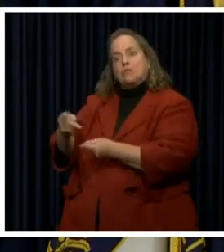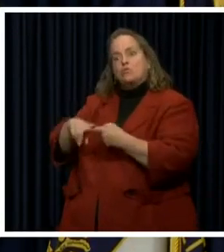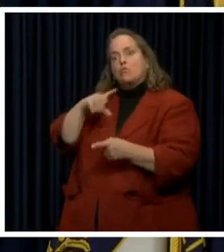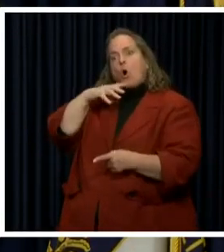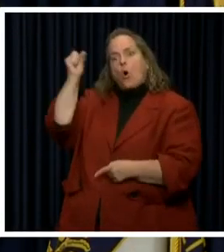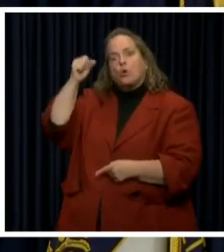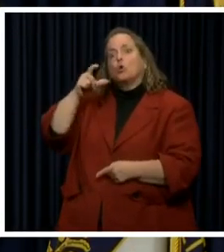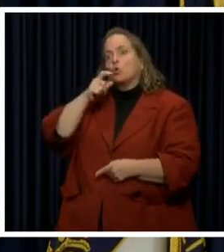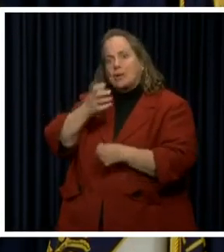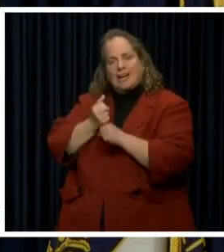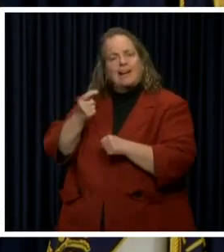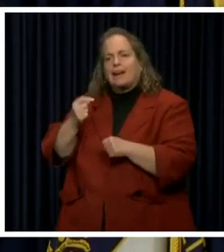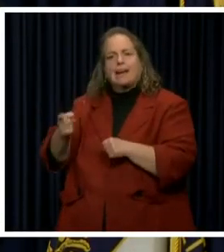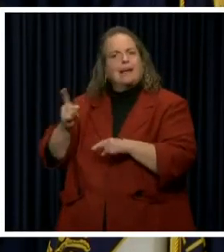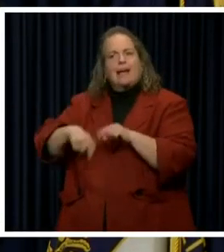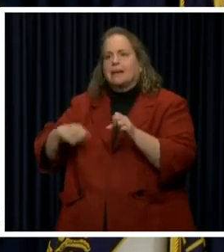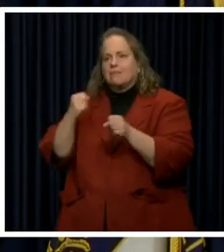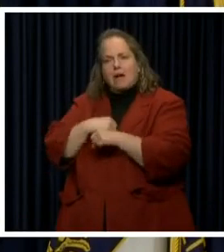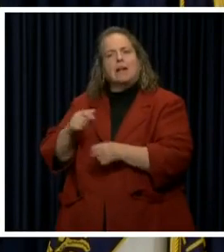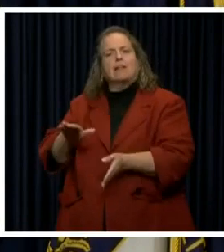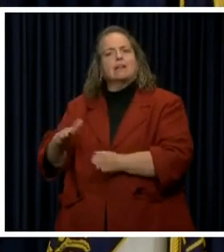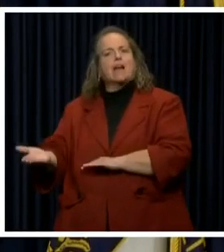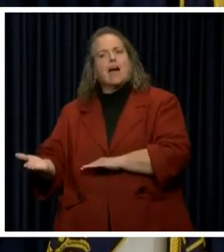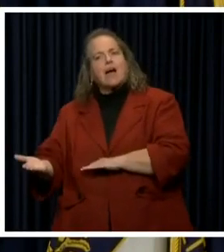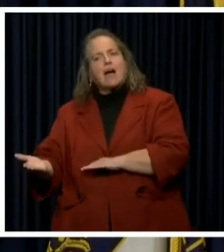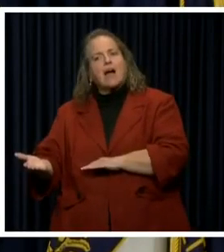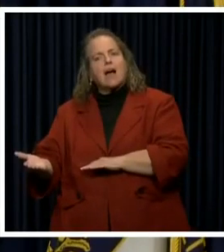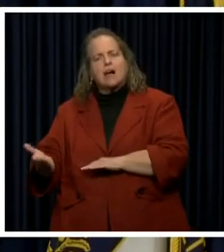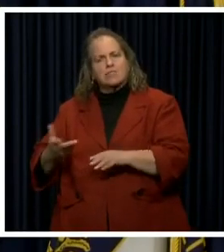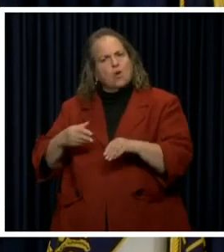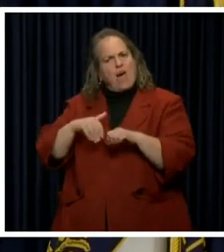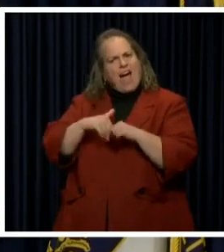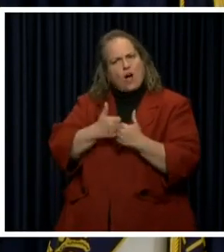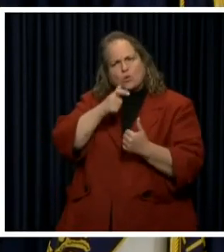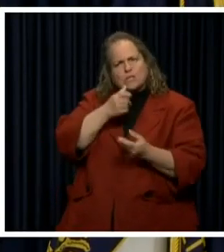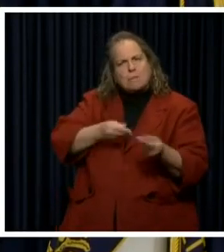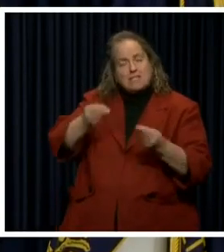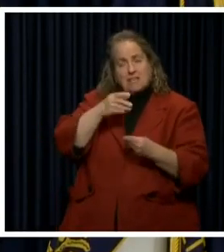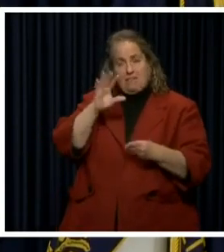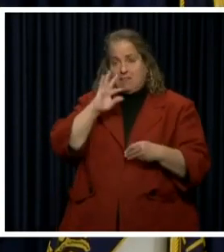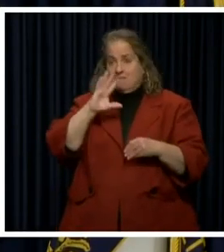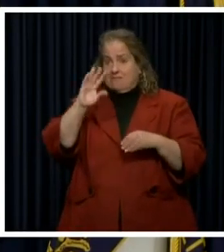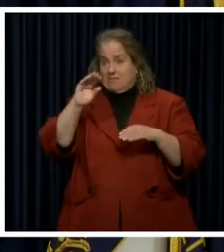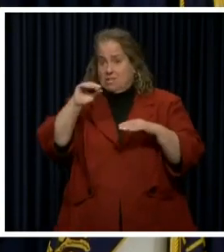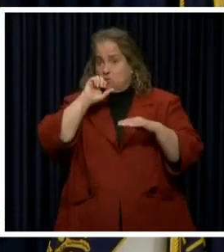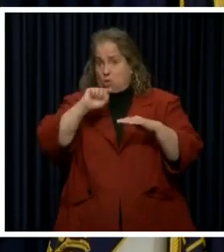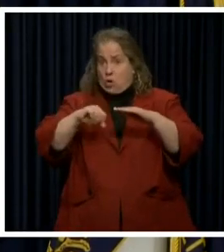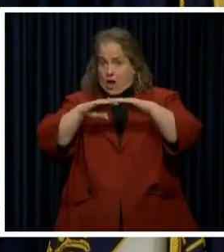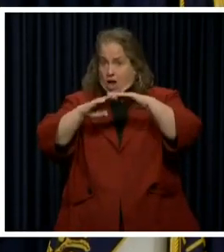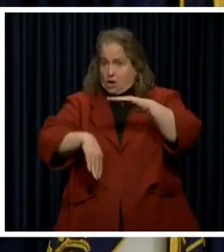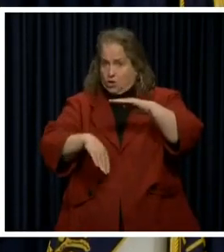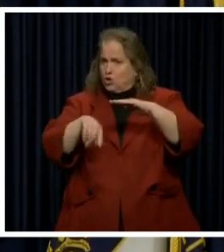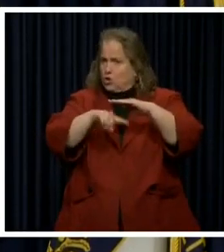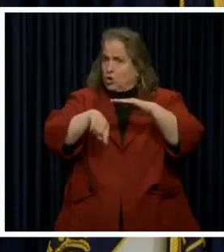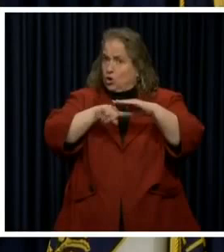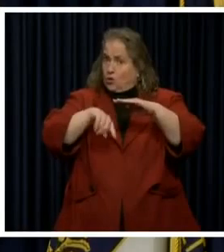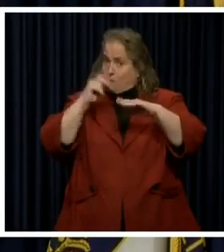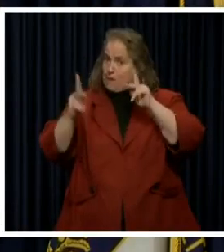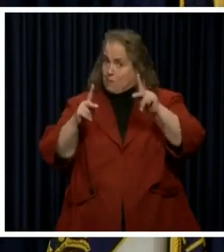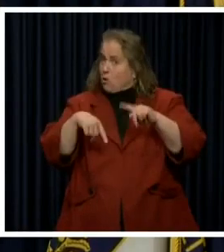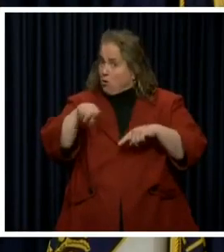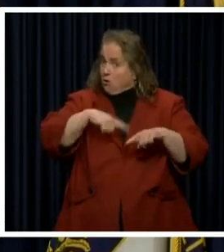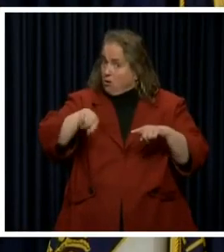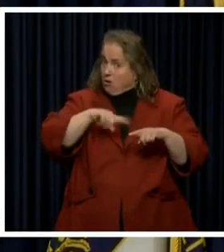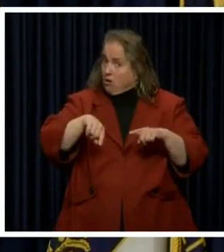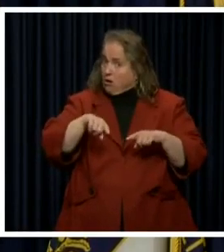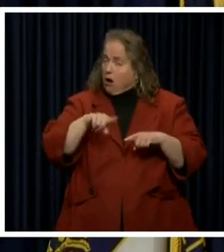we realize that so many of the cases are happening with those 50 and under, I think that we start thinking about the number of